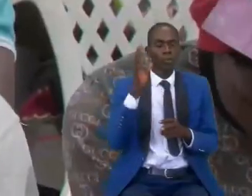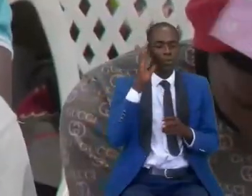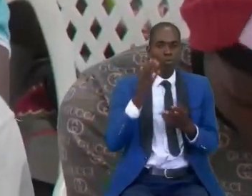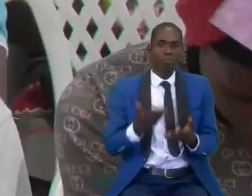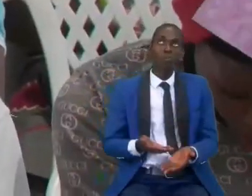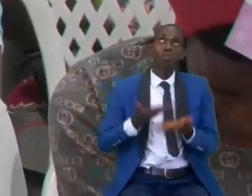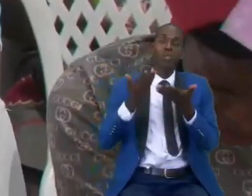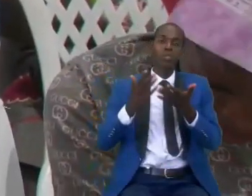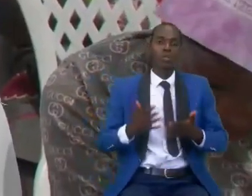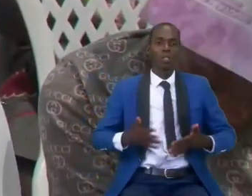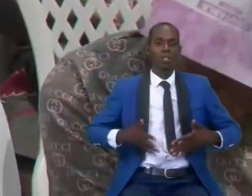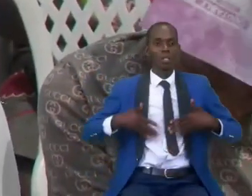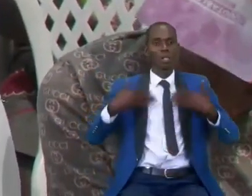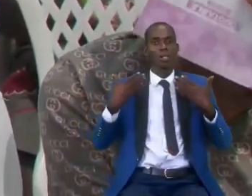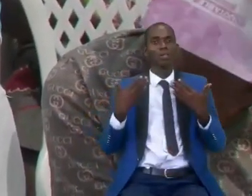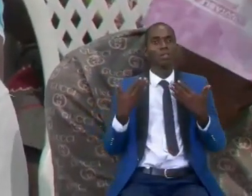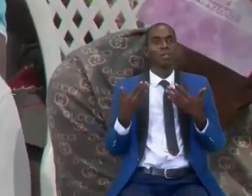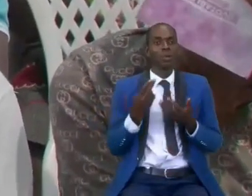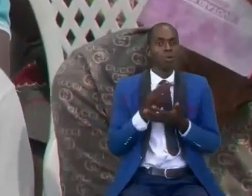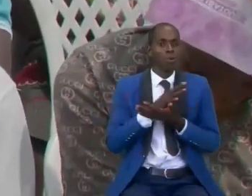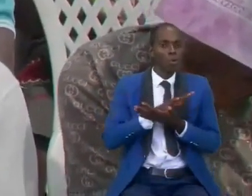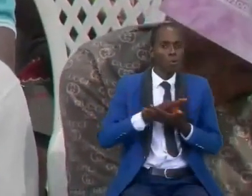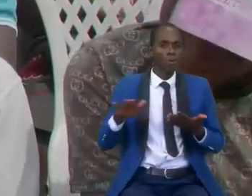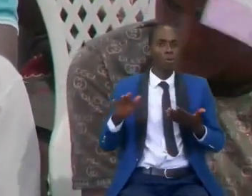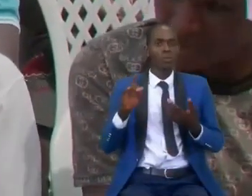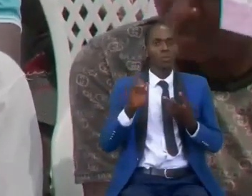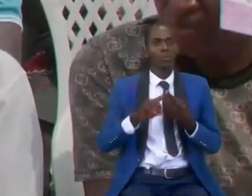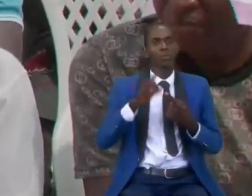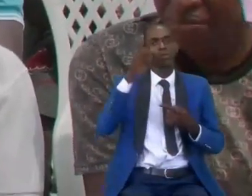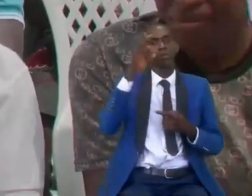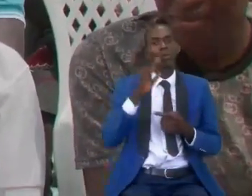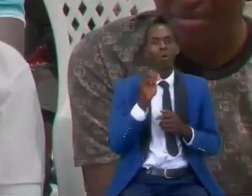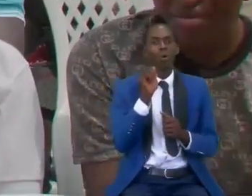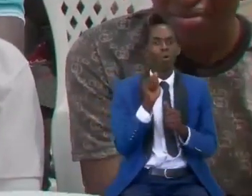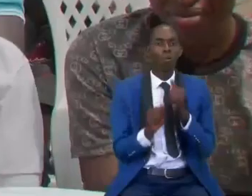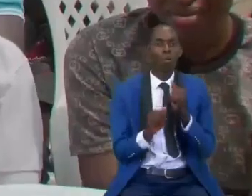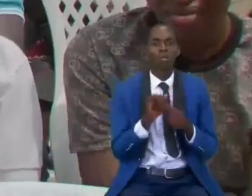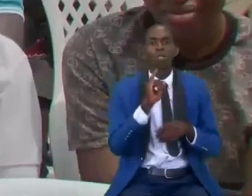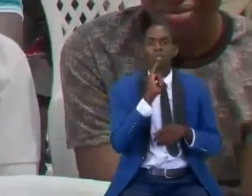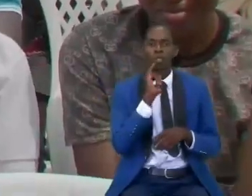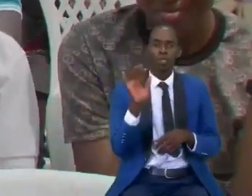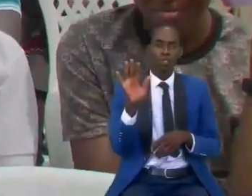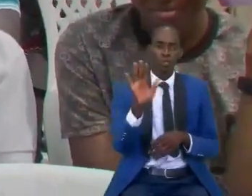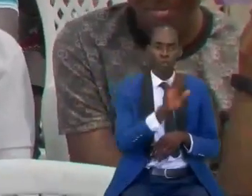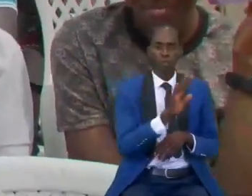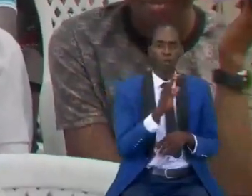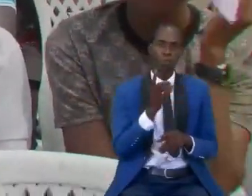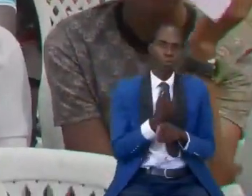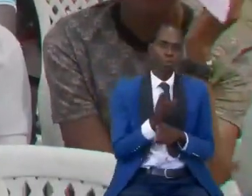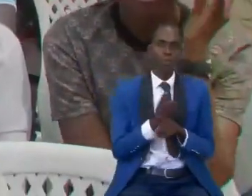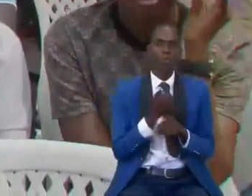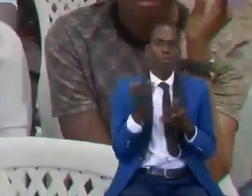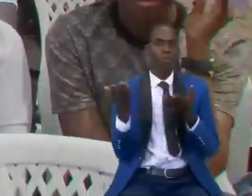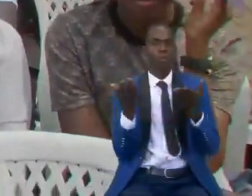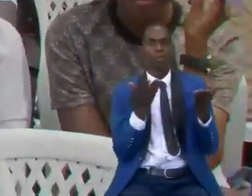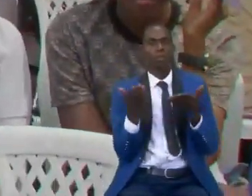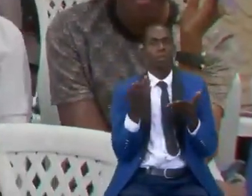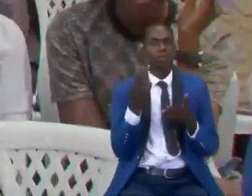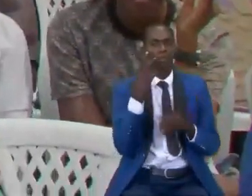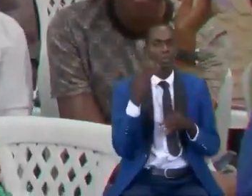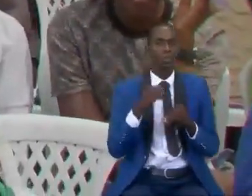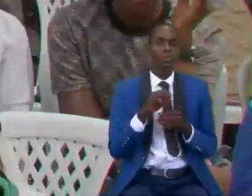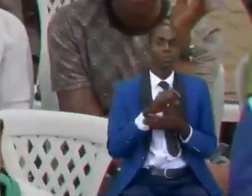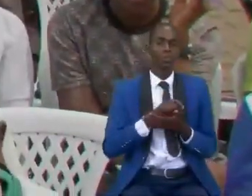God, which is your reasonable service. Look at verse 2. In verse 2, it says, and be